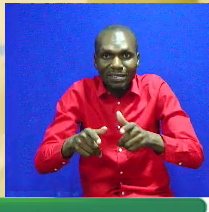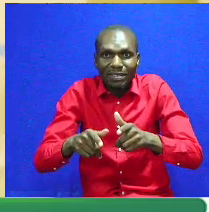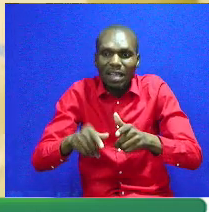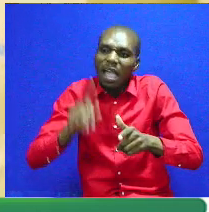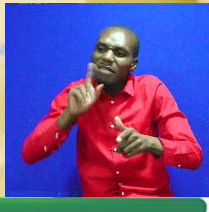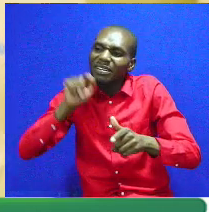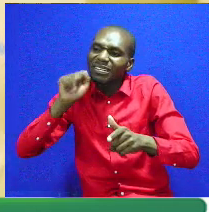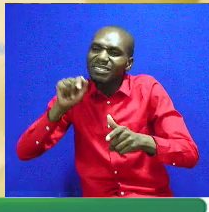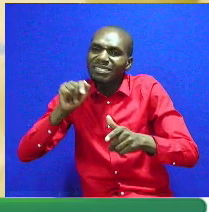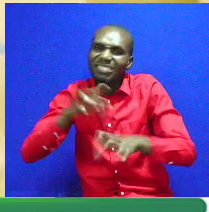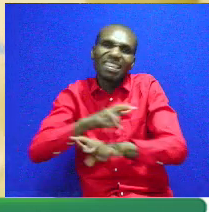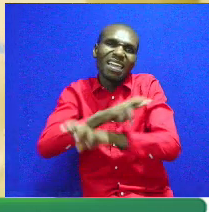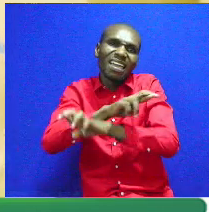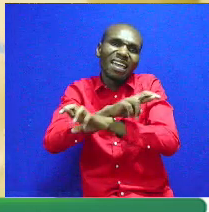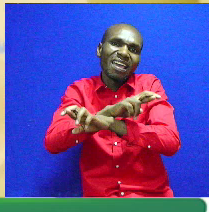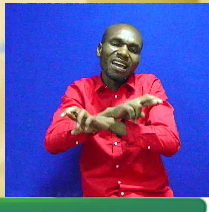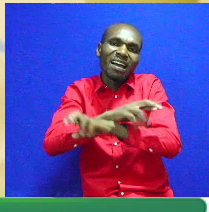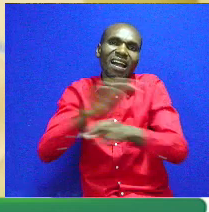comfort zone and